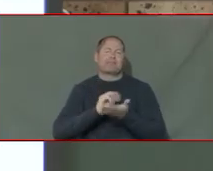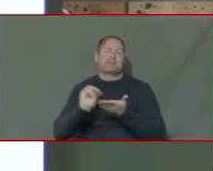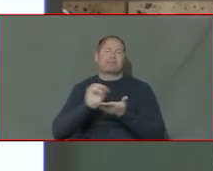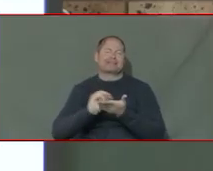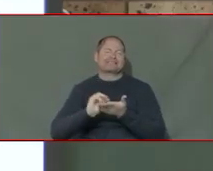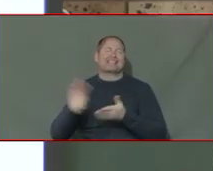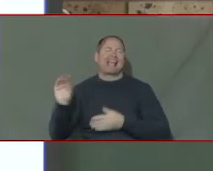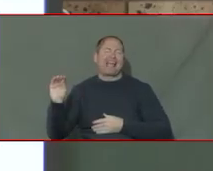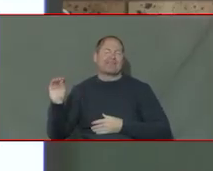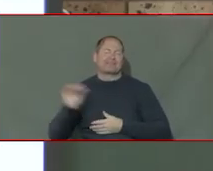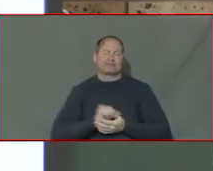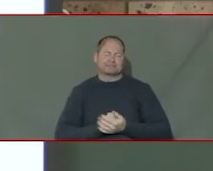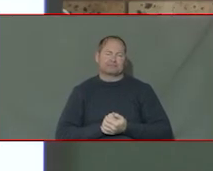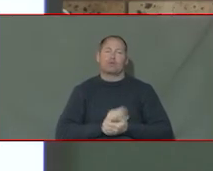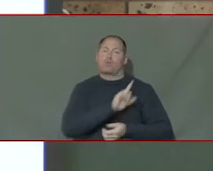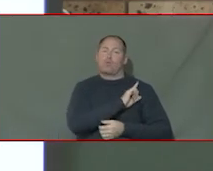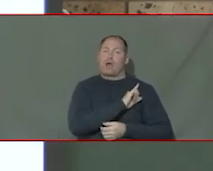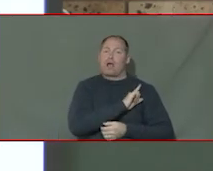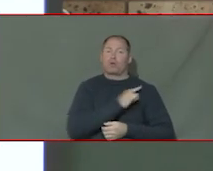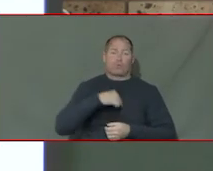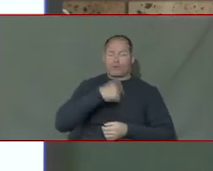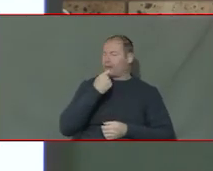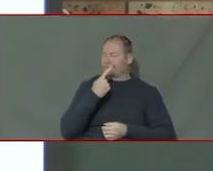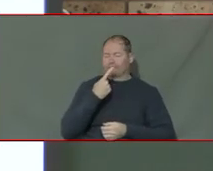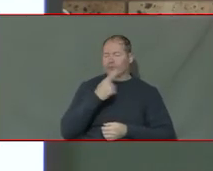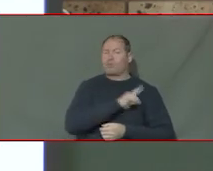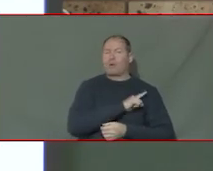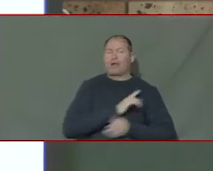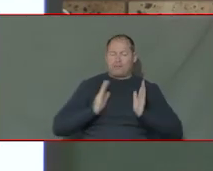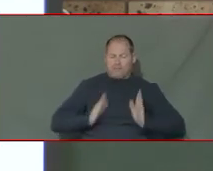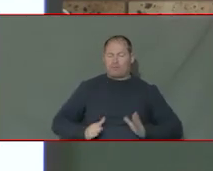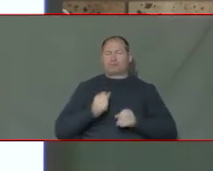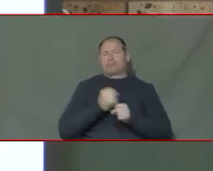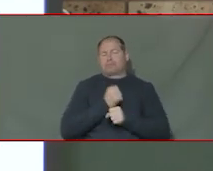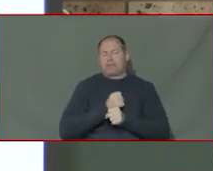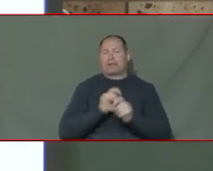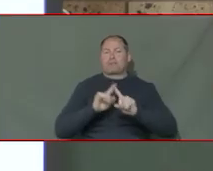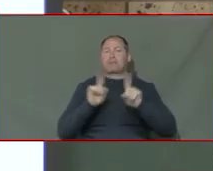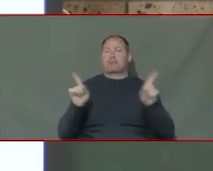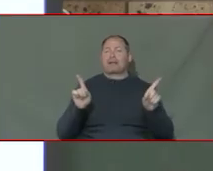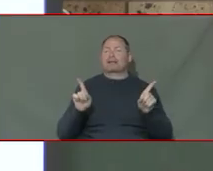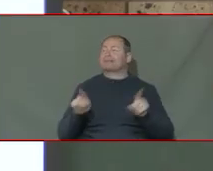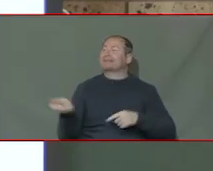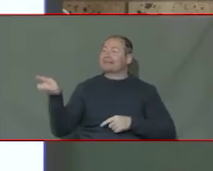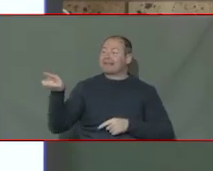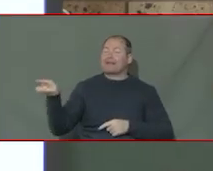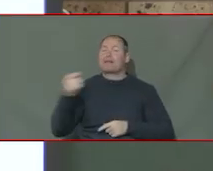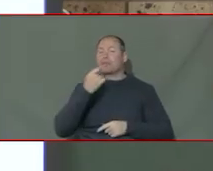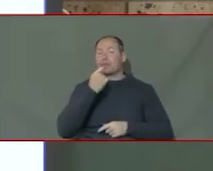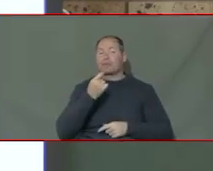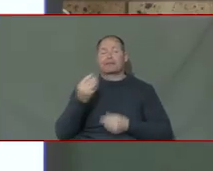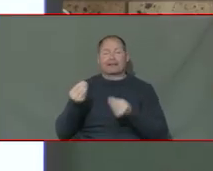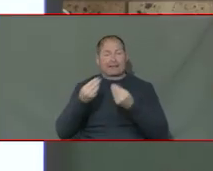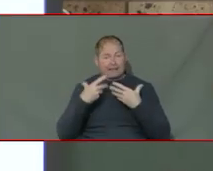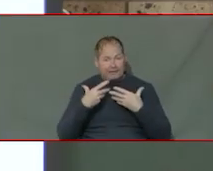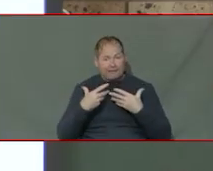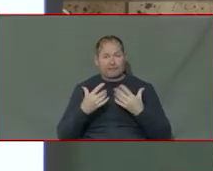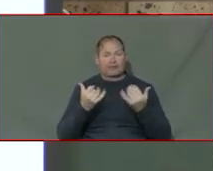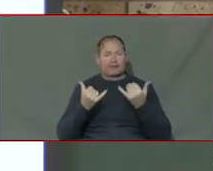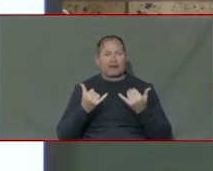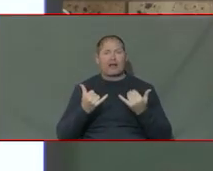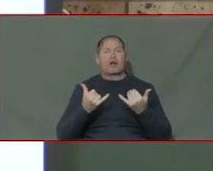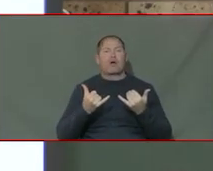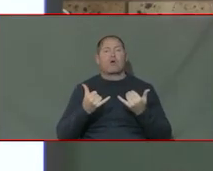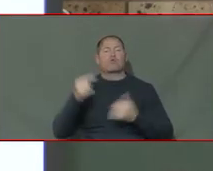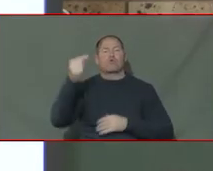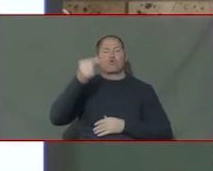body naturally produces insulin. So the messenger is there to tell the cells to take glucose here from